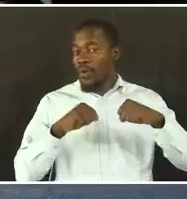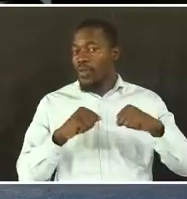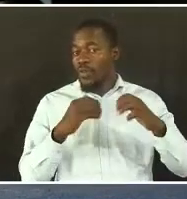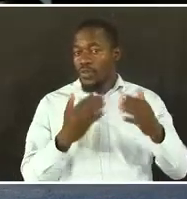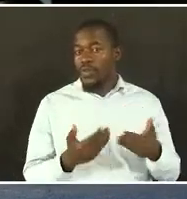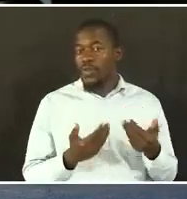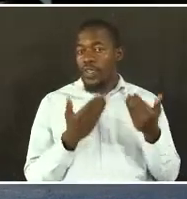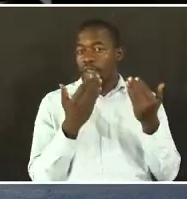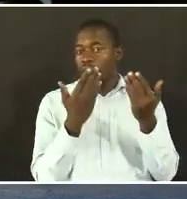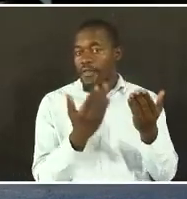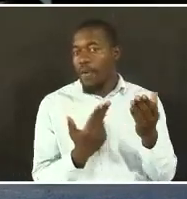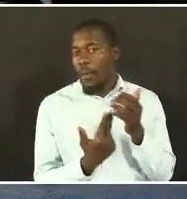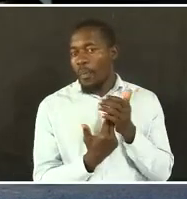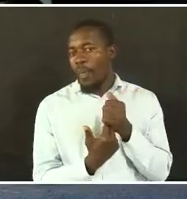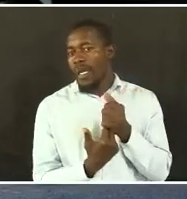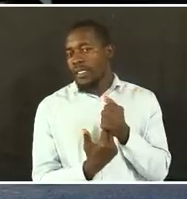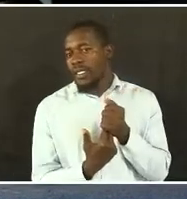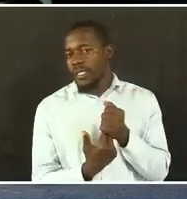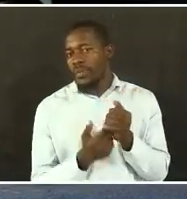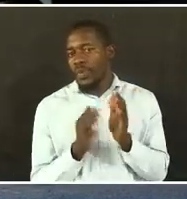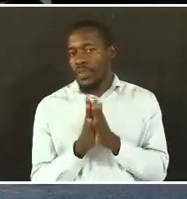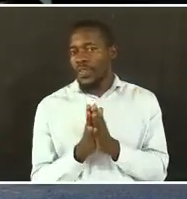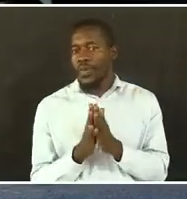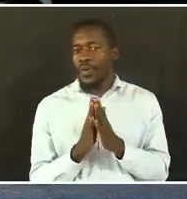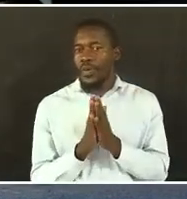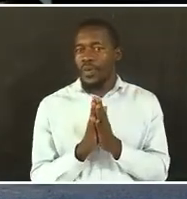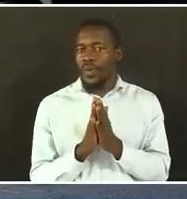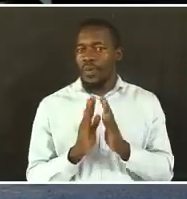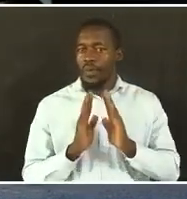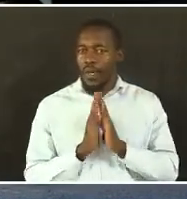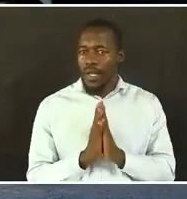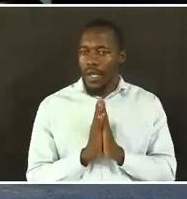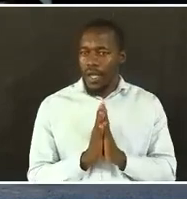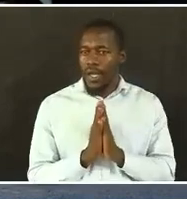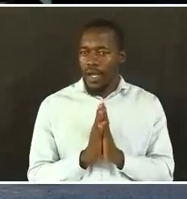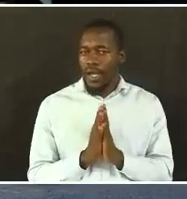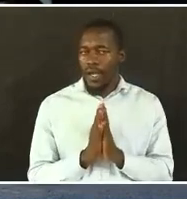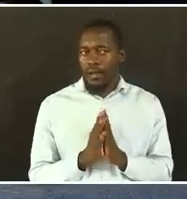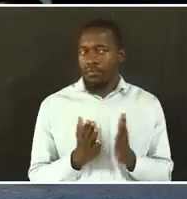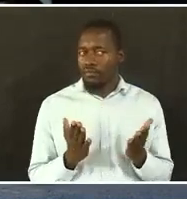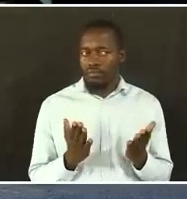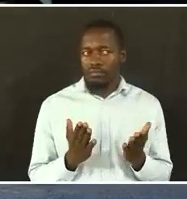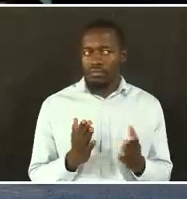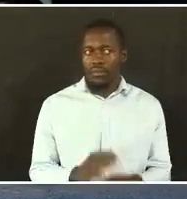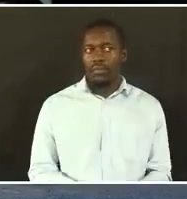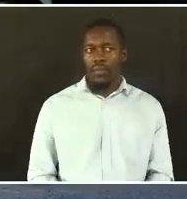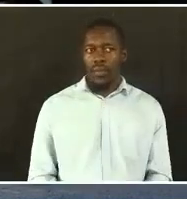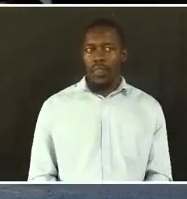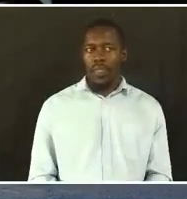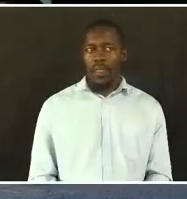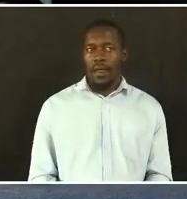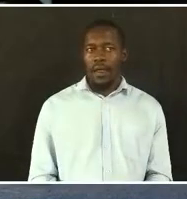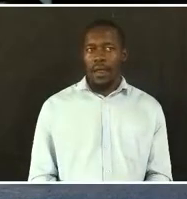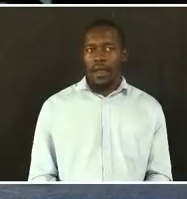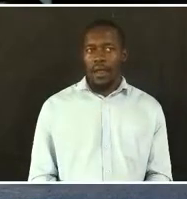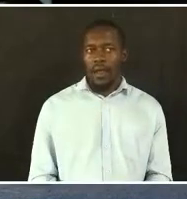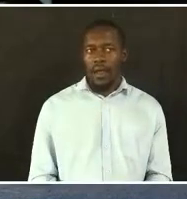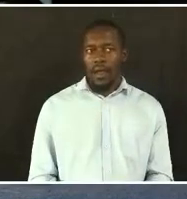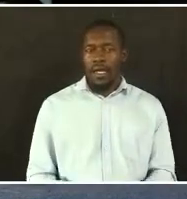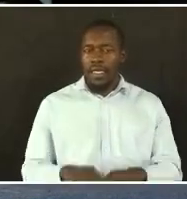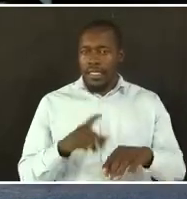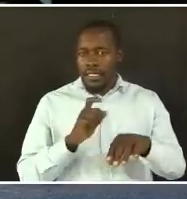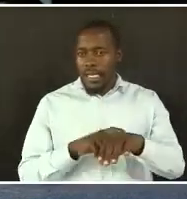provide partnership in terms of praying and even spiritual counseling? Once you have met their physical